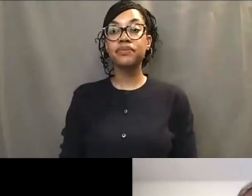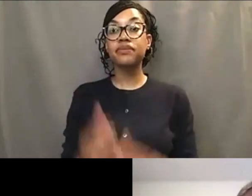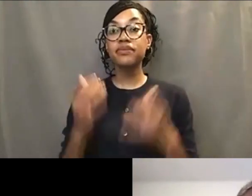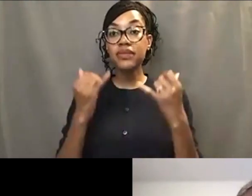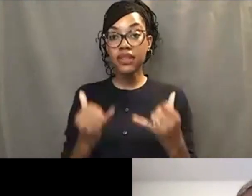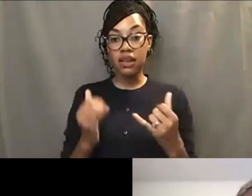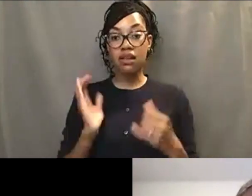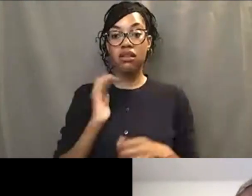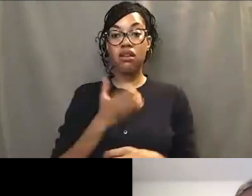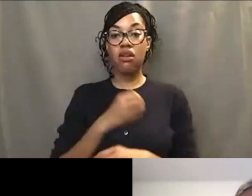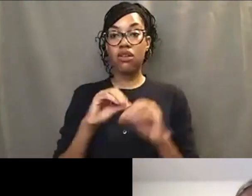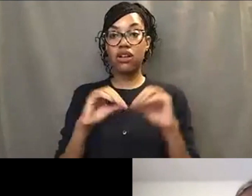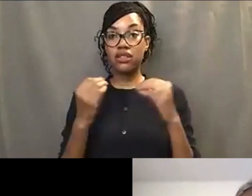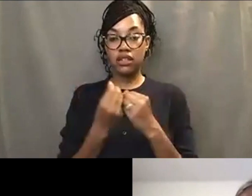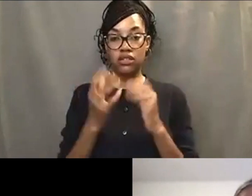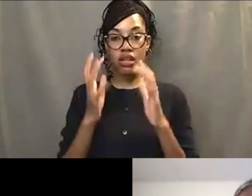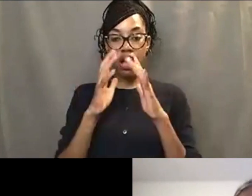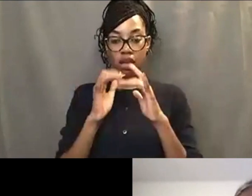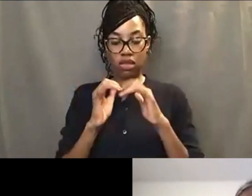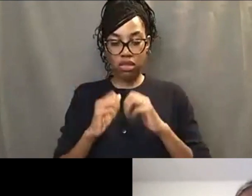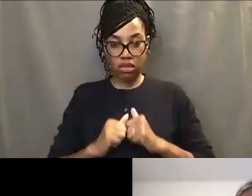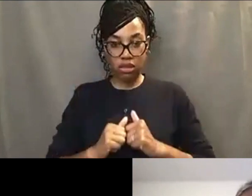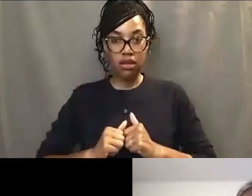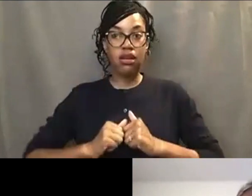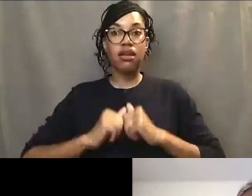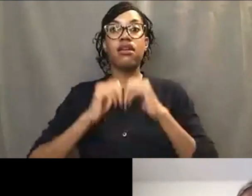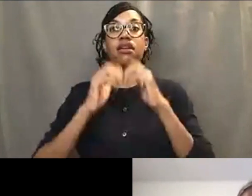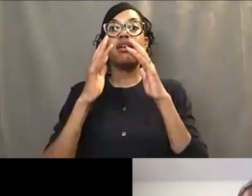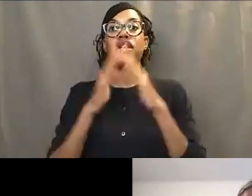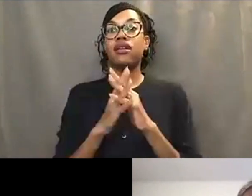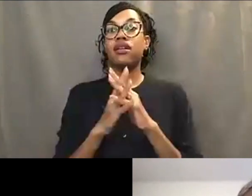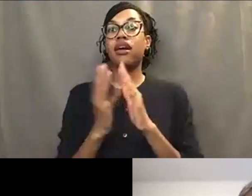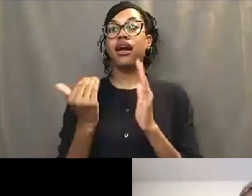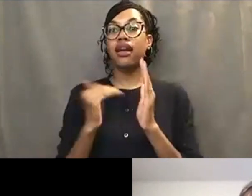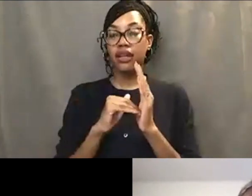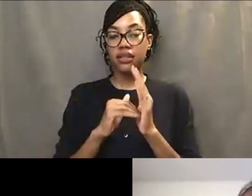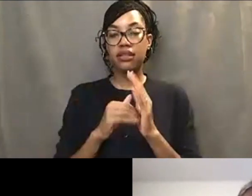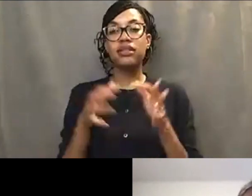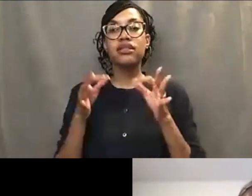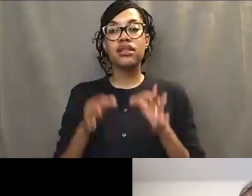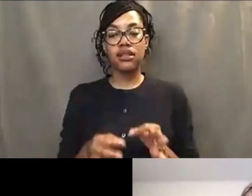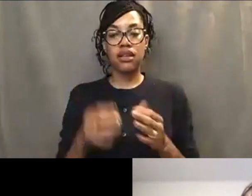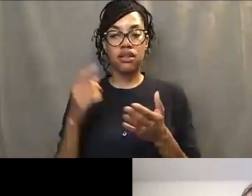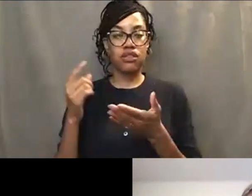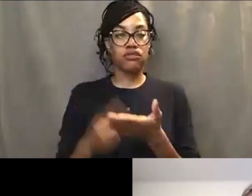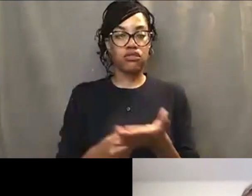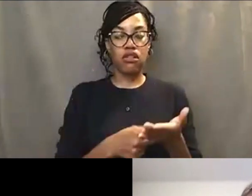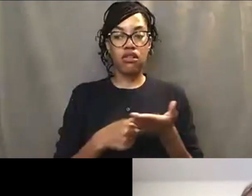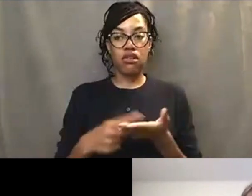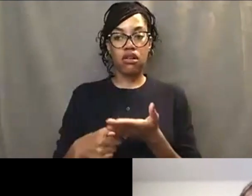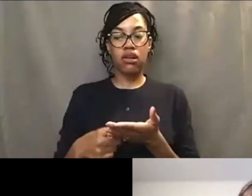a jumping off point to begin mapping out the education landscape and then develop a plan to do deep